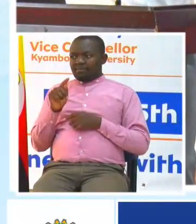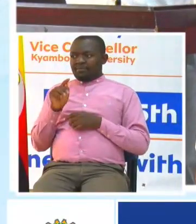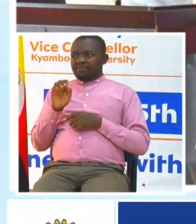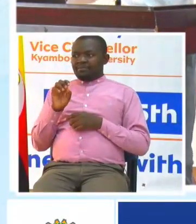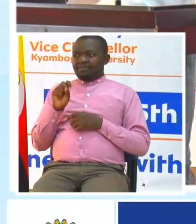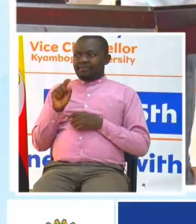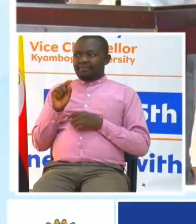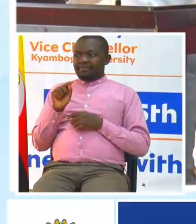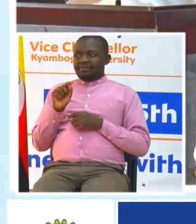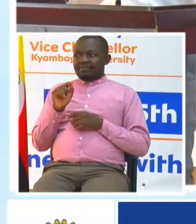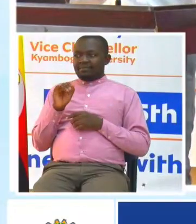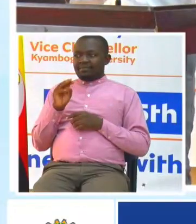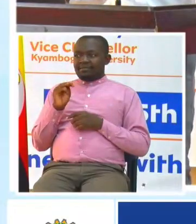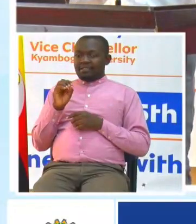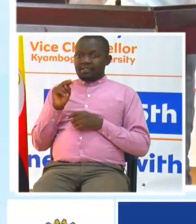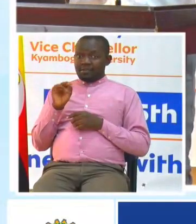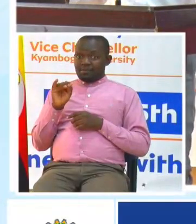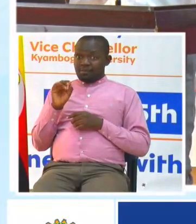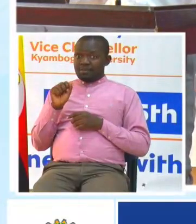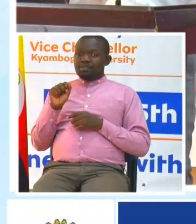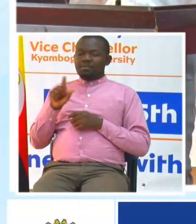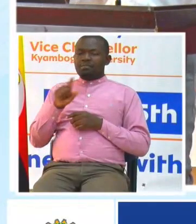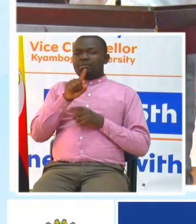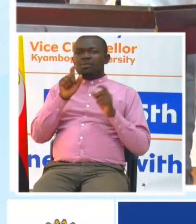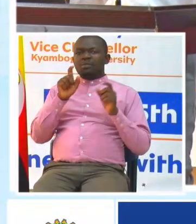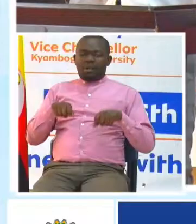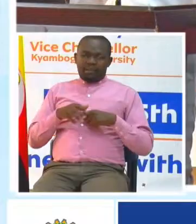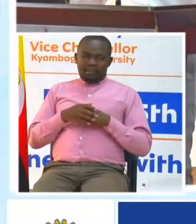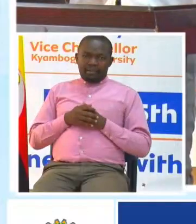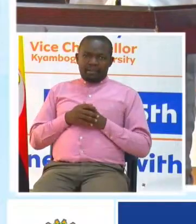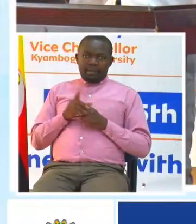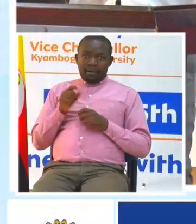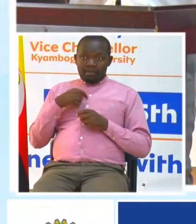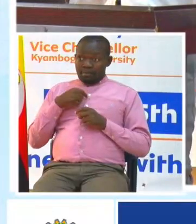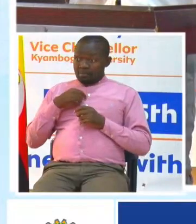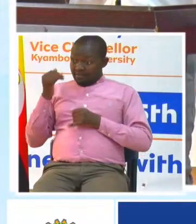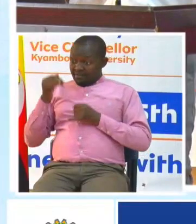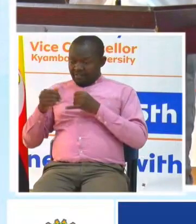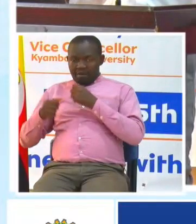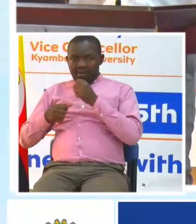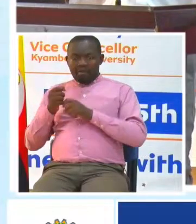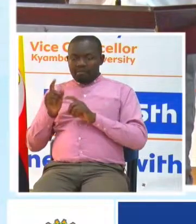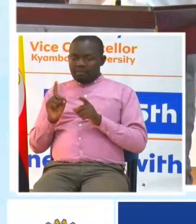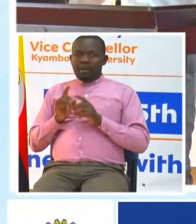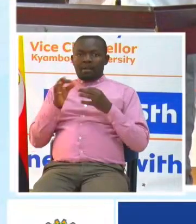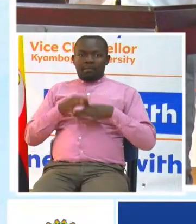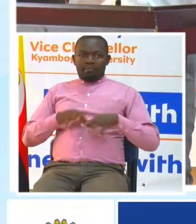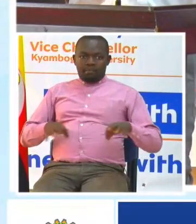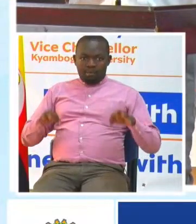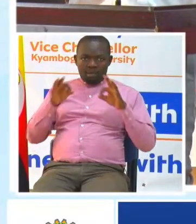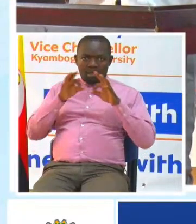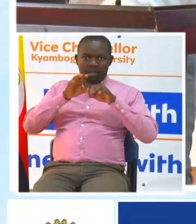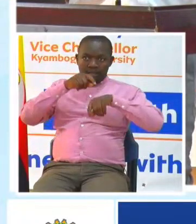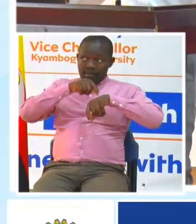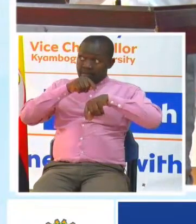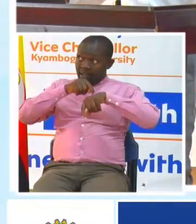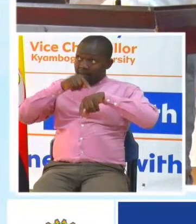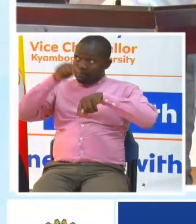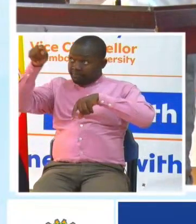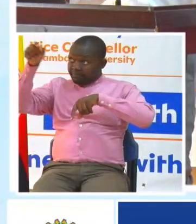you are actually eligible to apply even though you're in your final year, as long as by the time the school starts, that's in